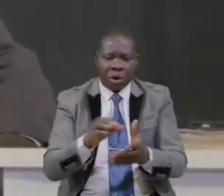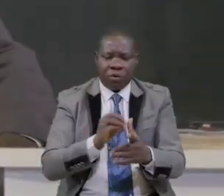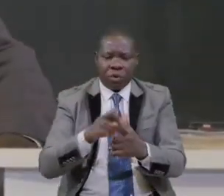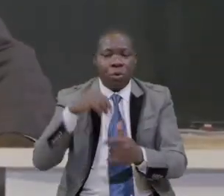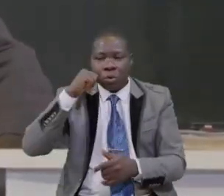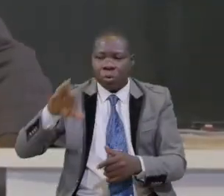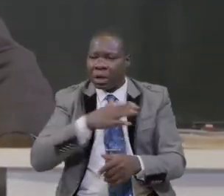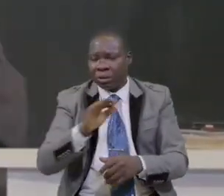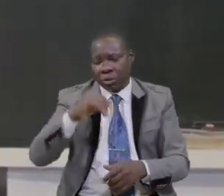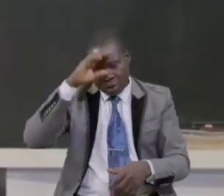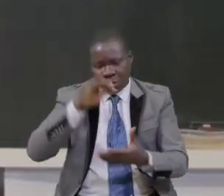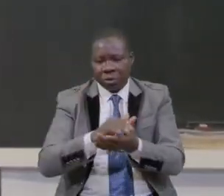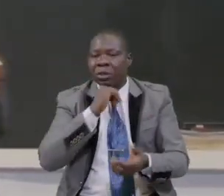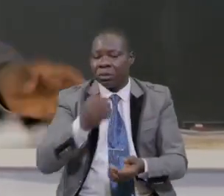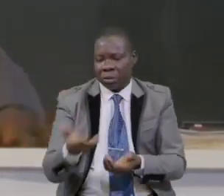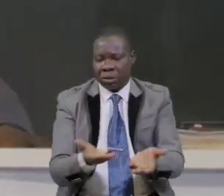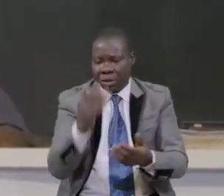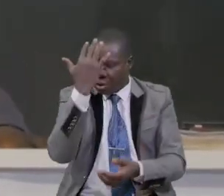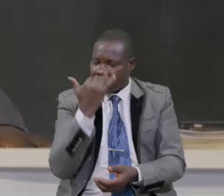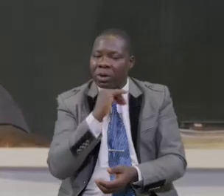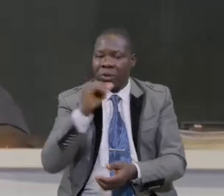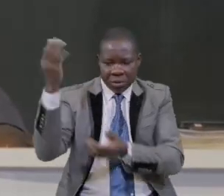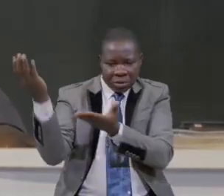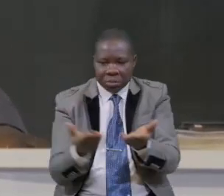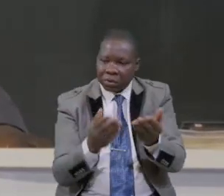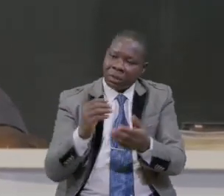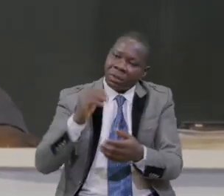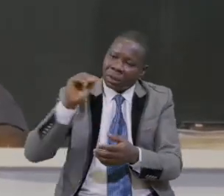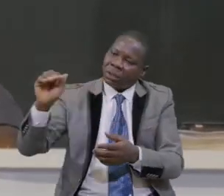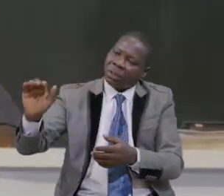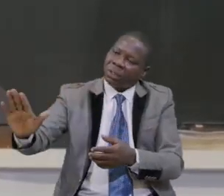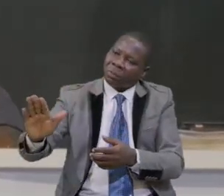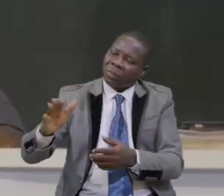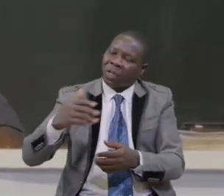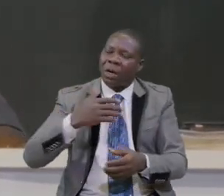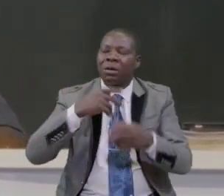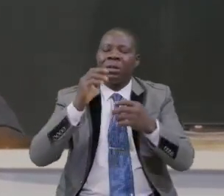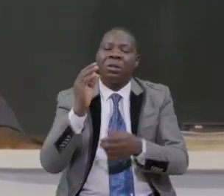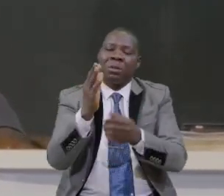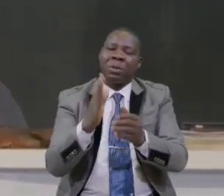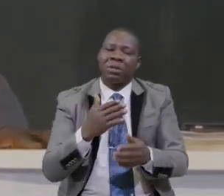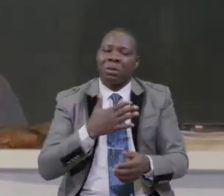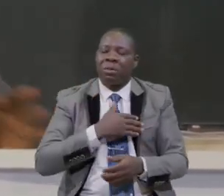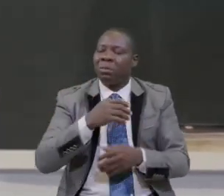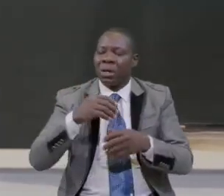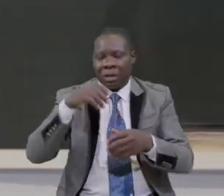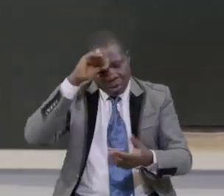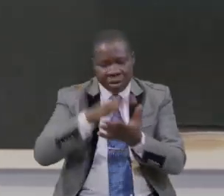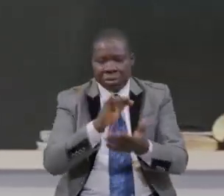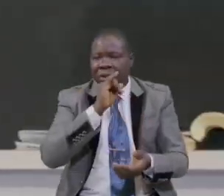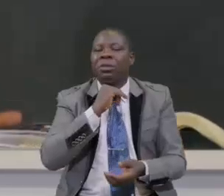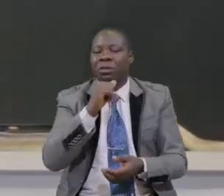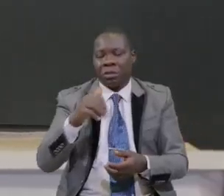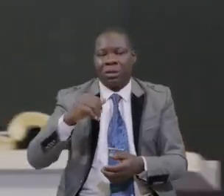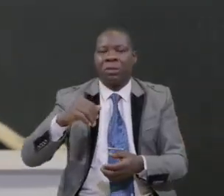bring him? Pastor, my husband is not a pastor. Well, is he not a professional?